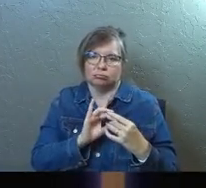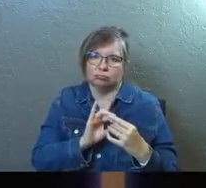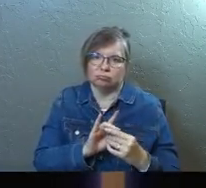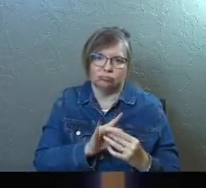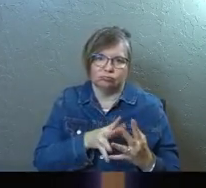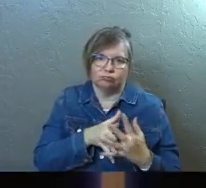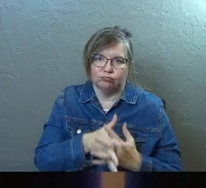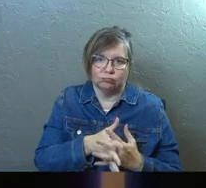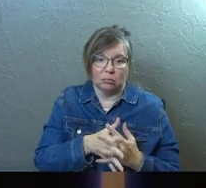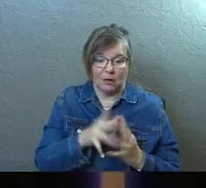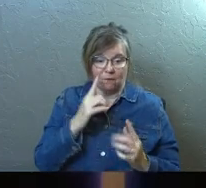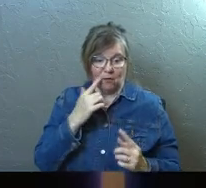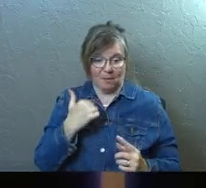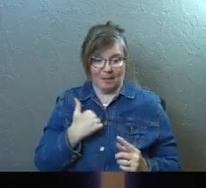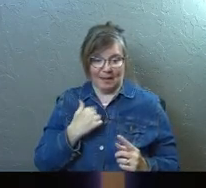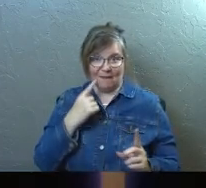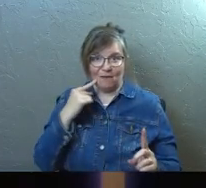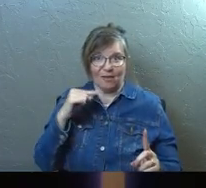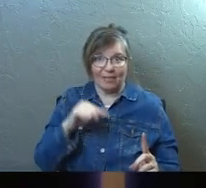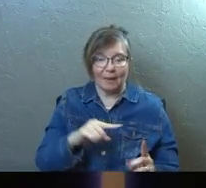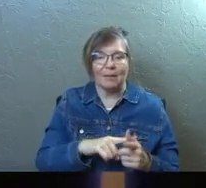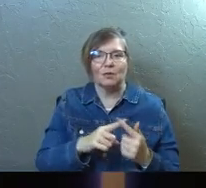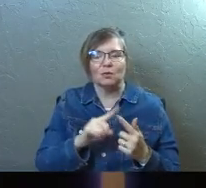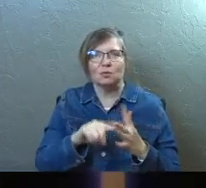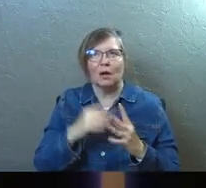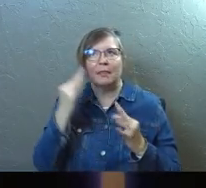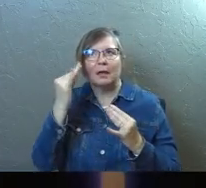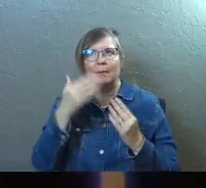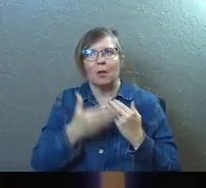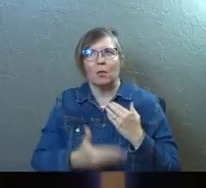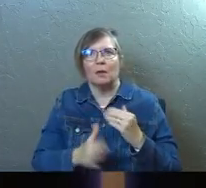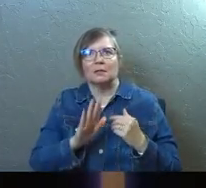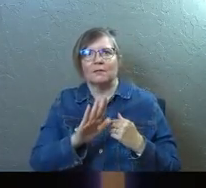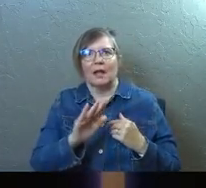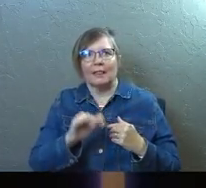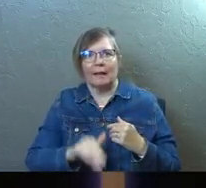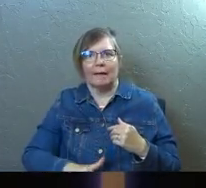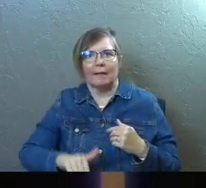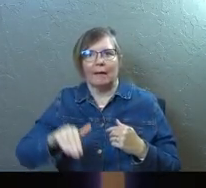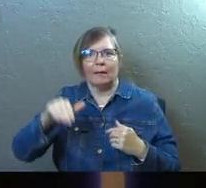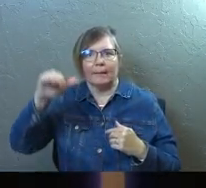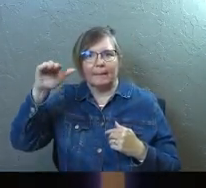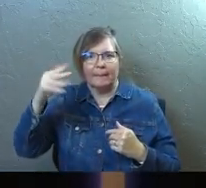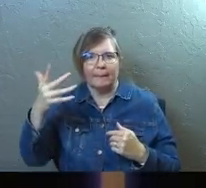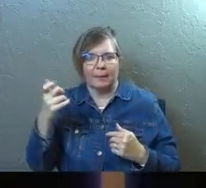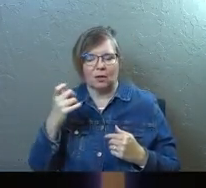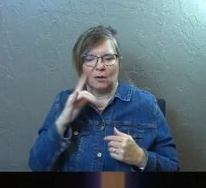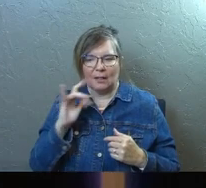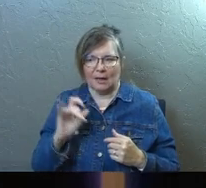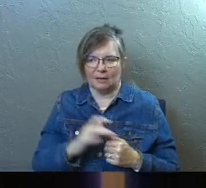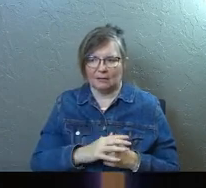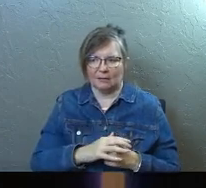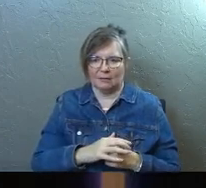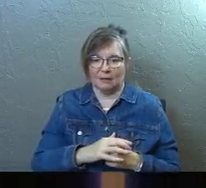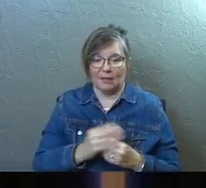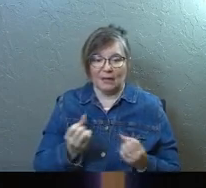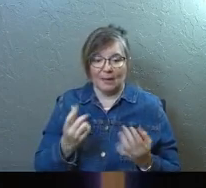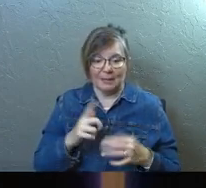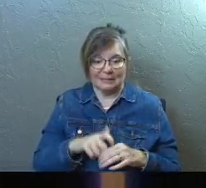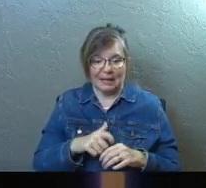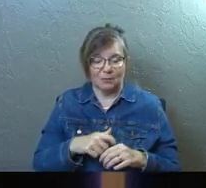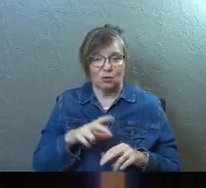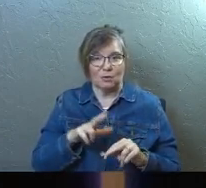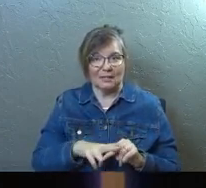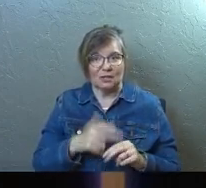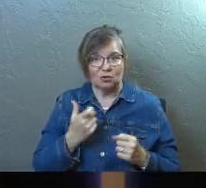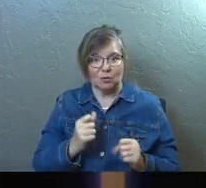And for me and for them, and then you start thinking about the rest of their little lives, you know, growing up, and you're like, the number of times